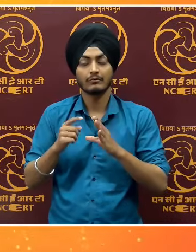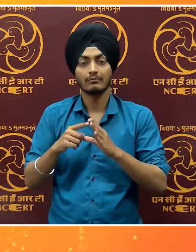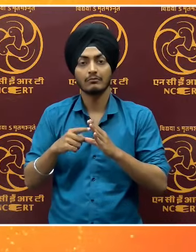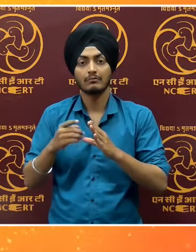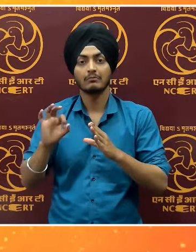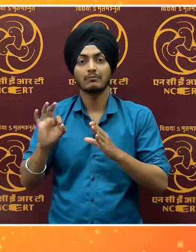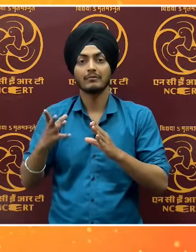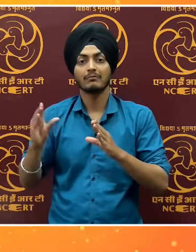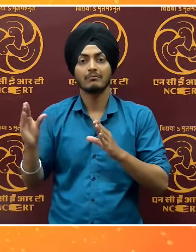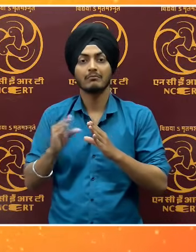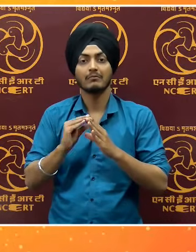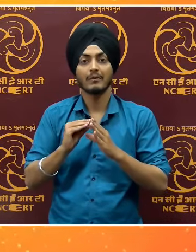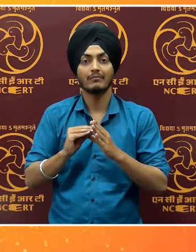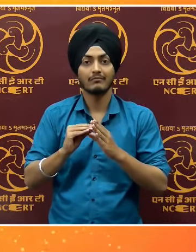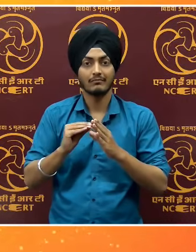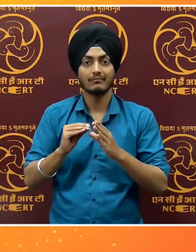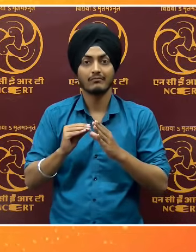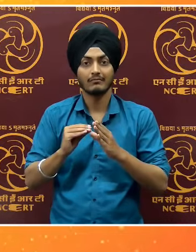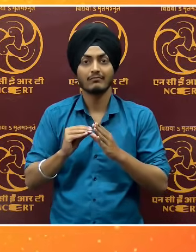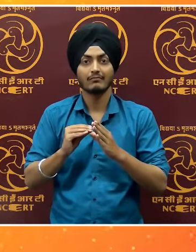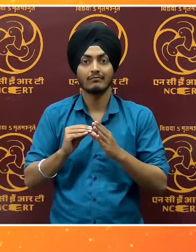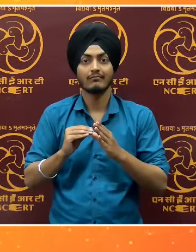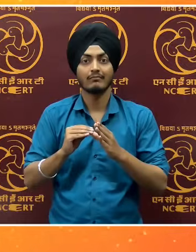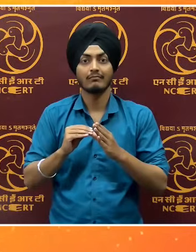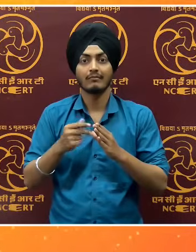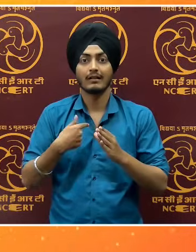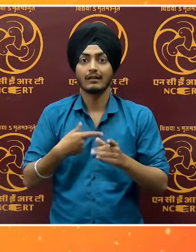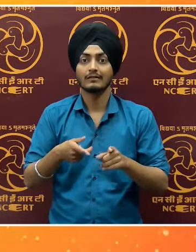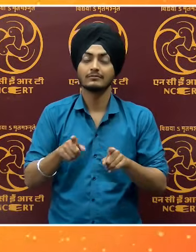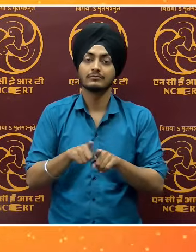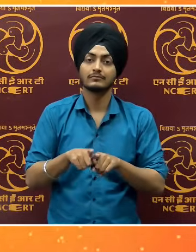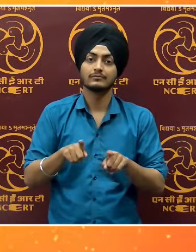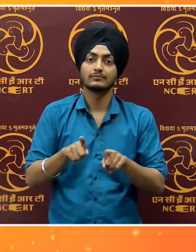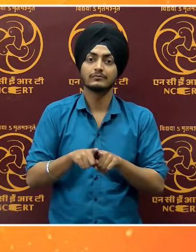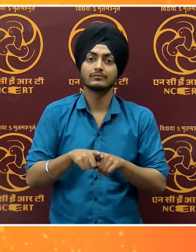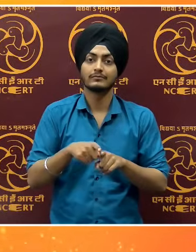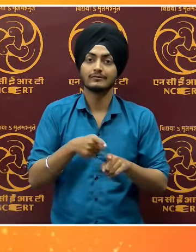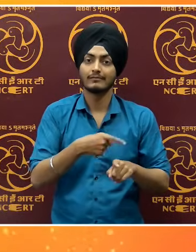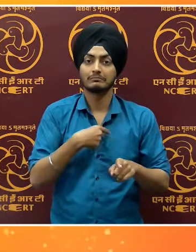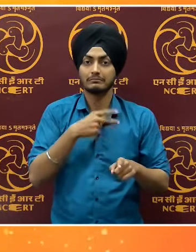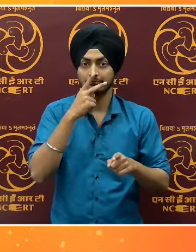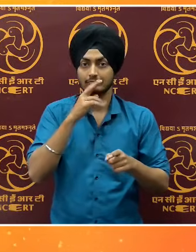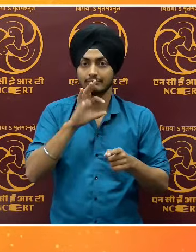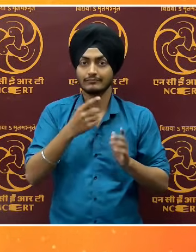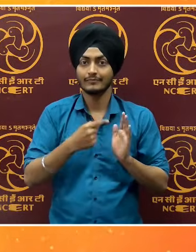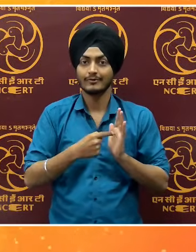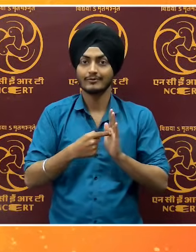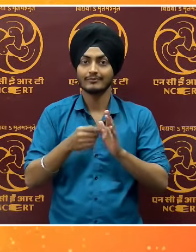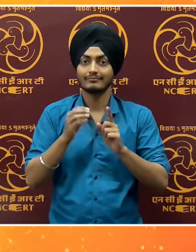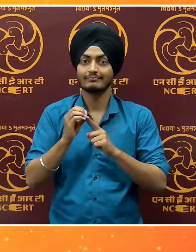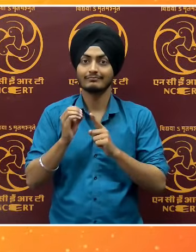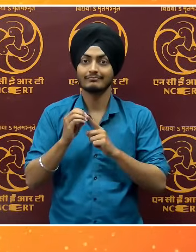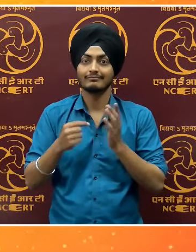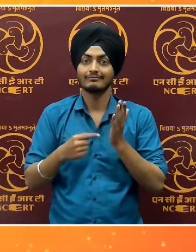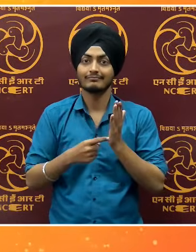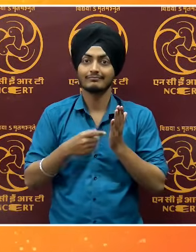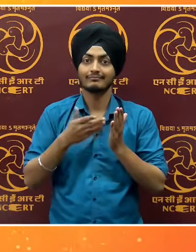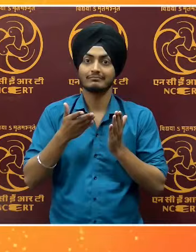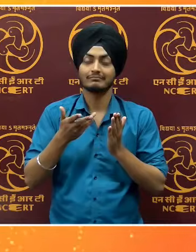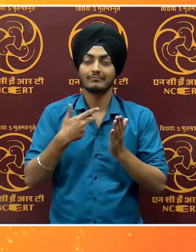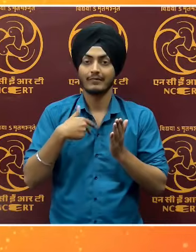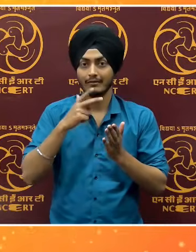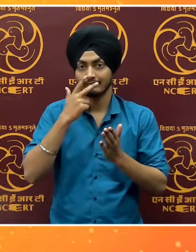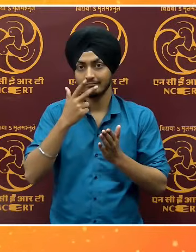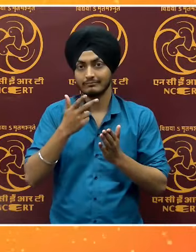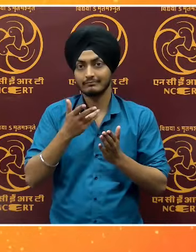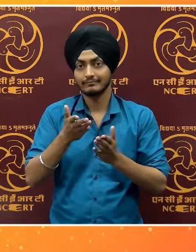can say this resistance is inversely proportional to area of cross section. As area of cross section increases, the